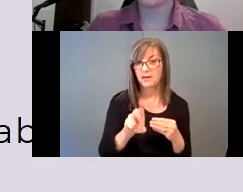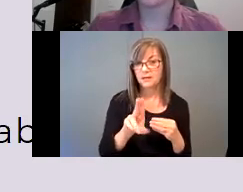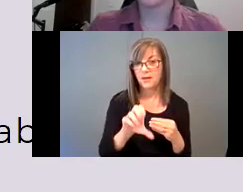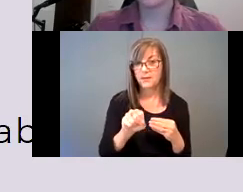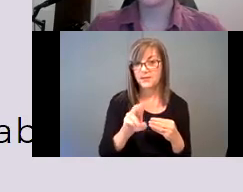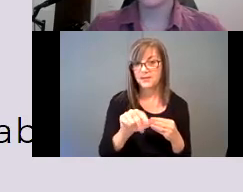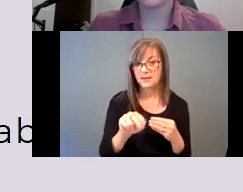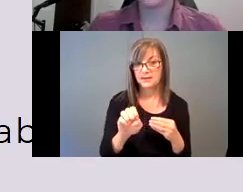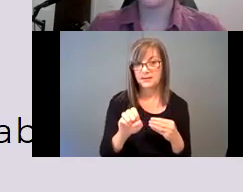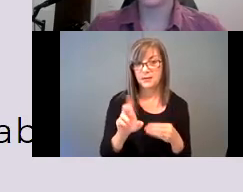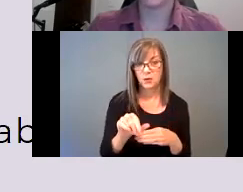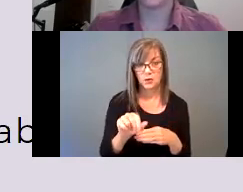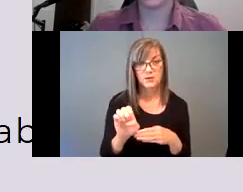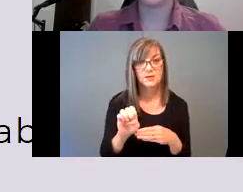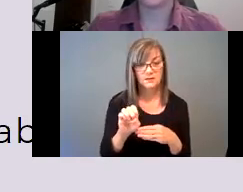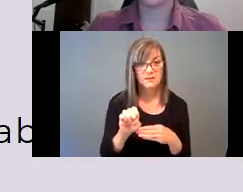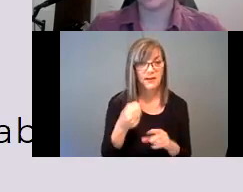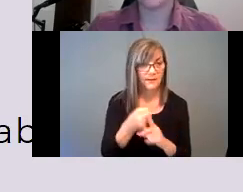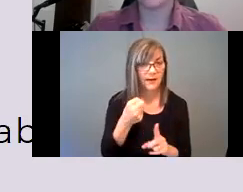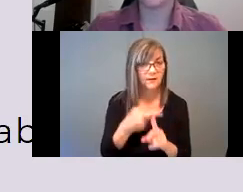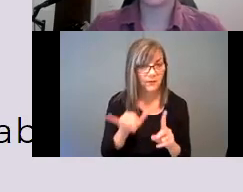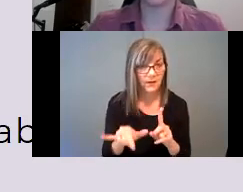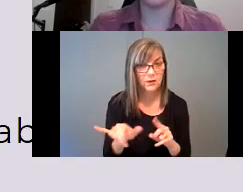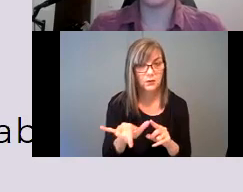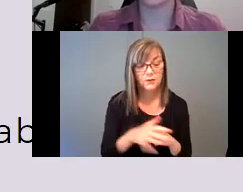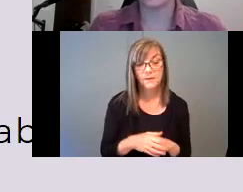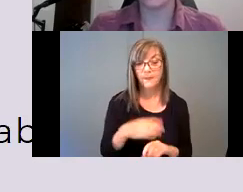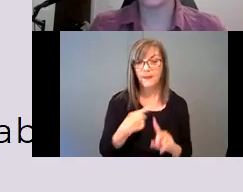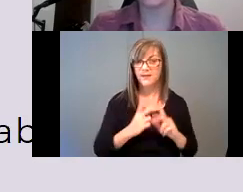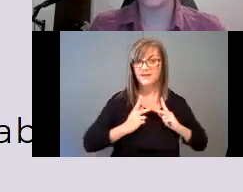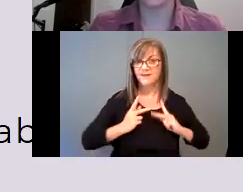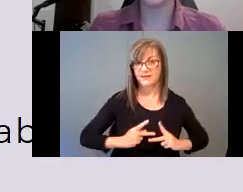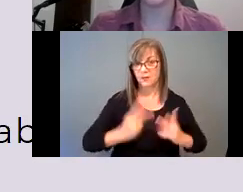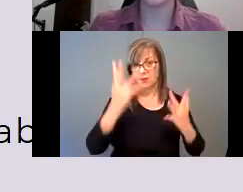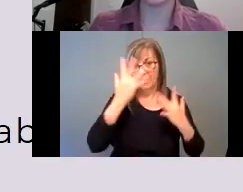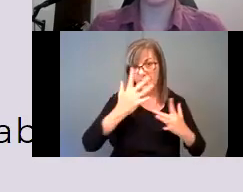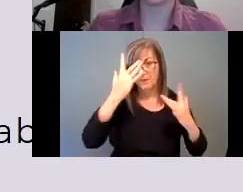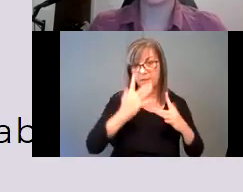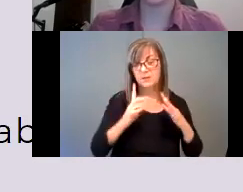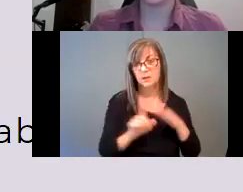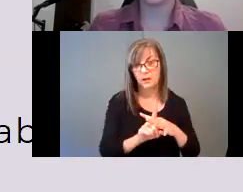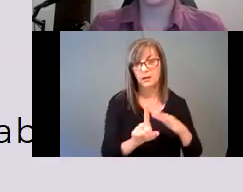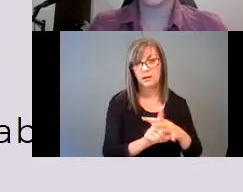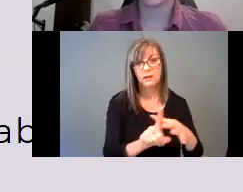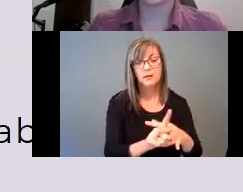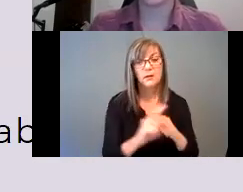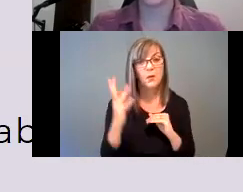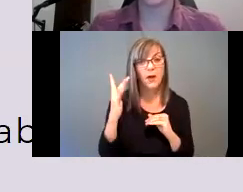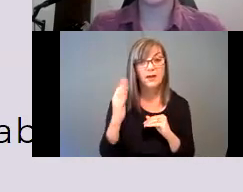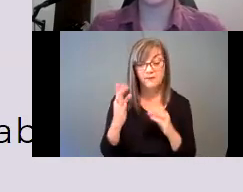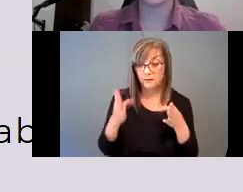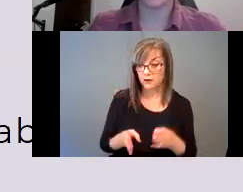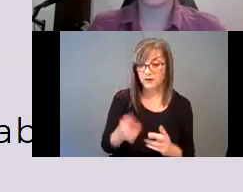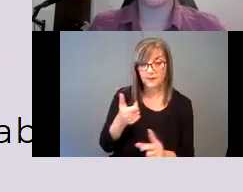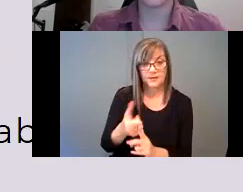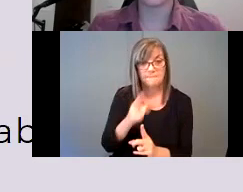trauma. Physical ailments, right? And I think all of this is really important to acknowledge, because even if someone is not